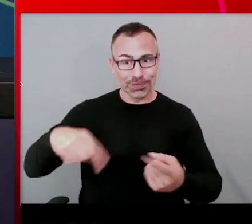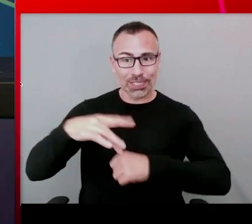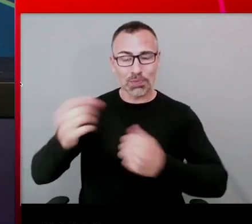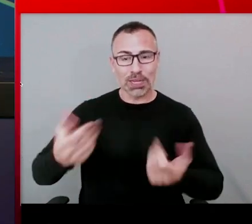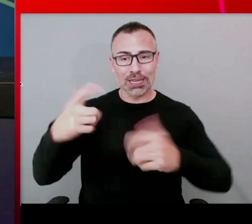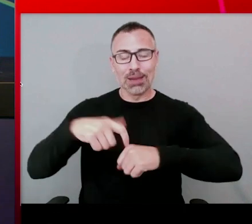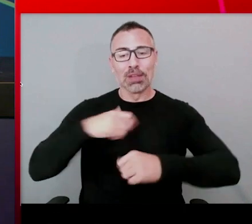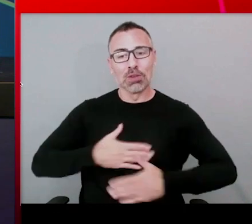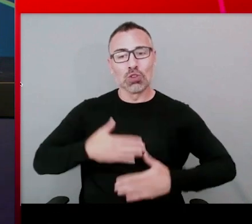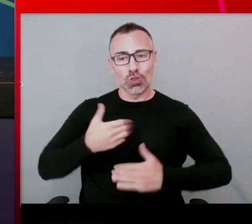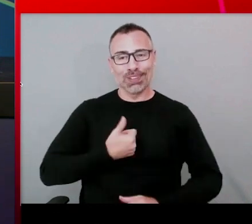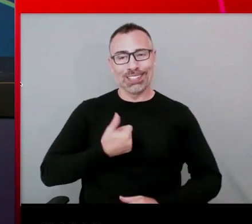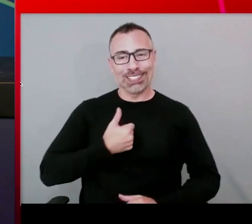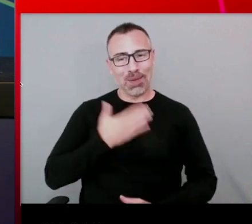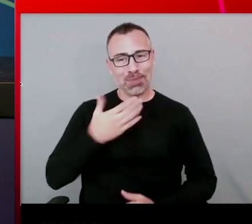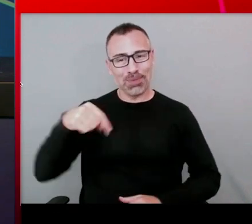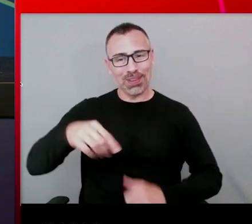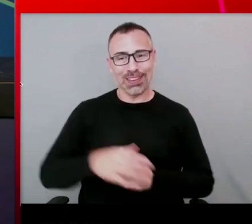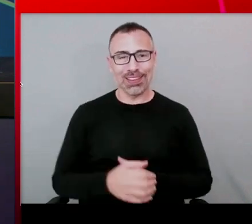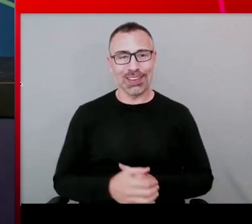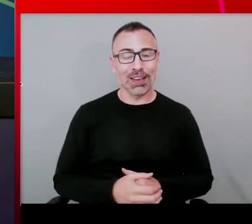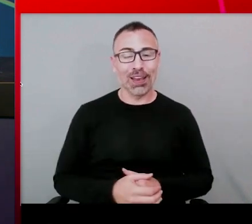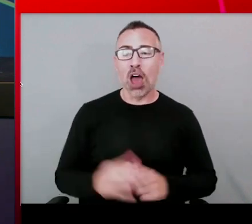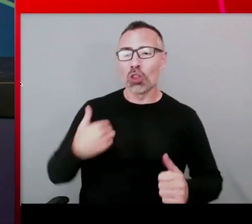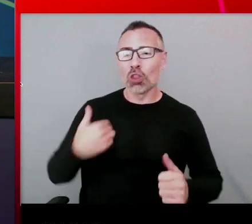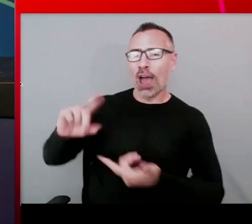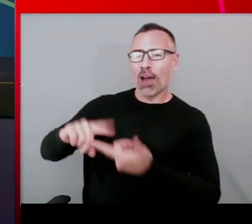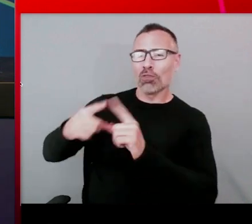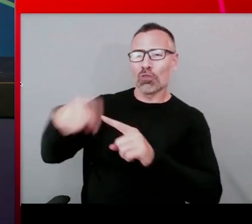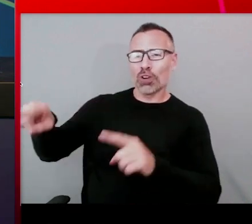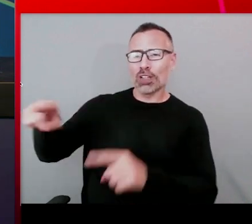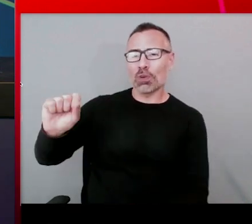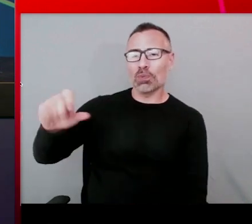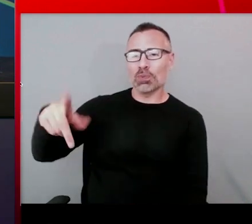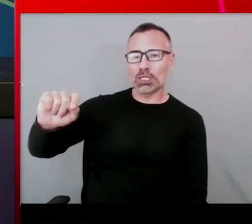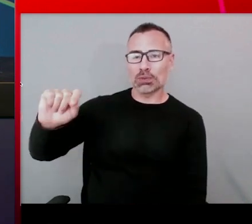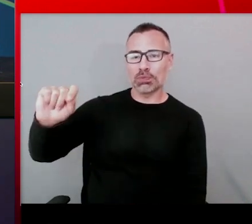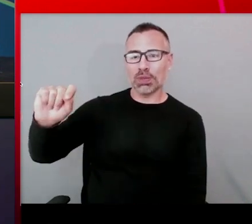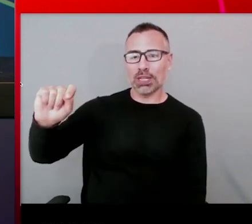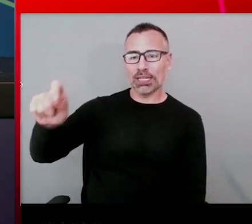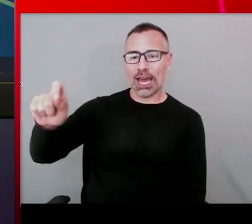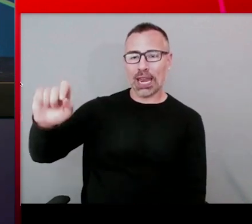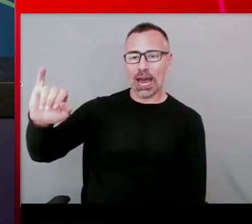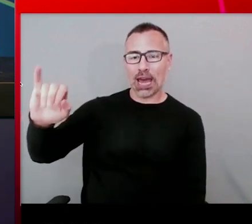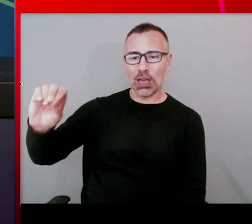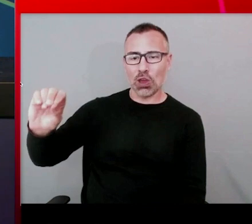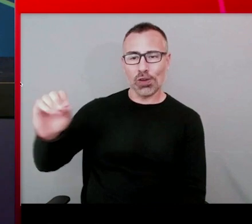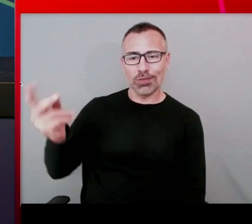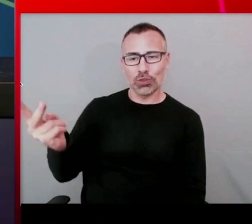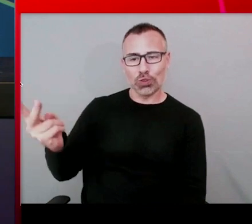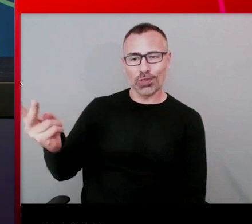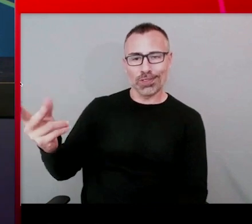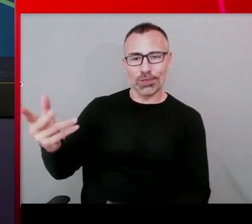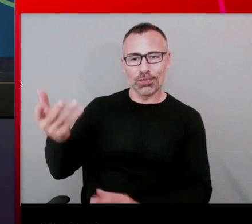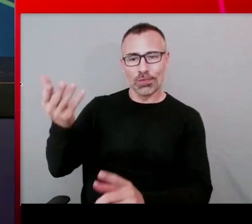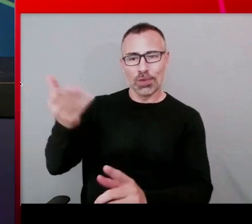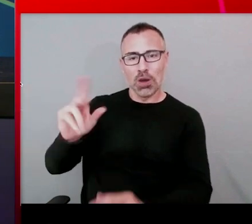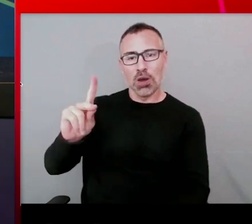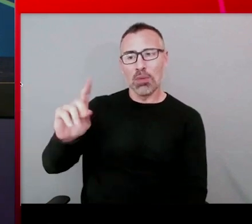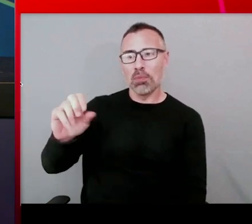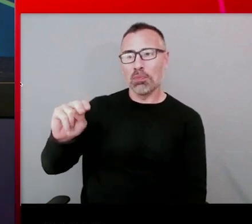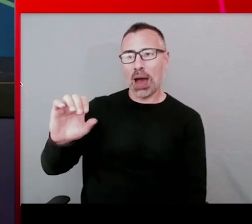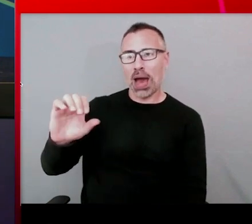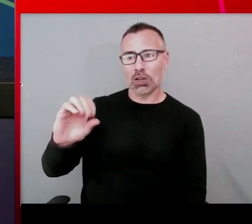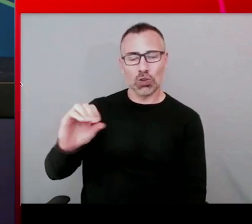be here We've today. got some from friends here from Split.io, Pato and David, please. Pato, start. Well, thank you so much for having